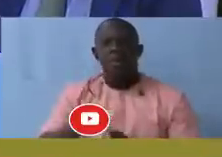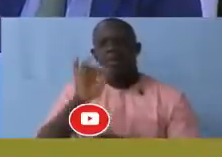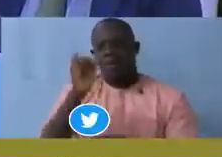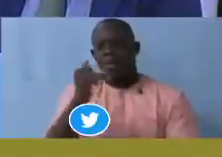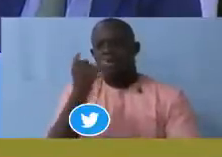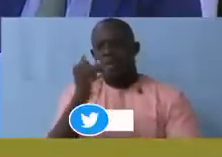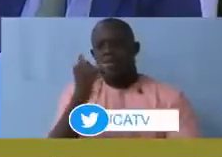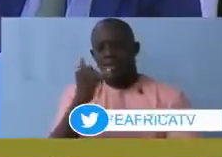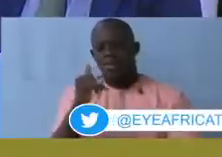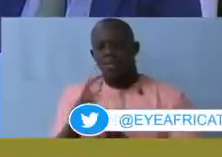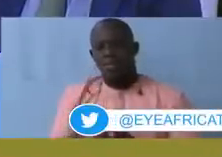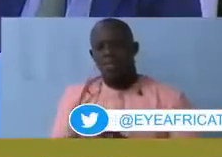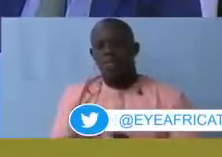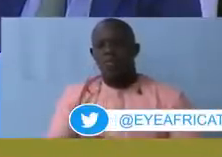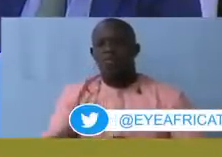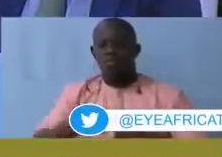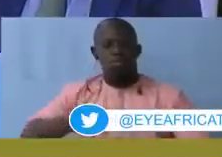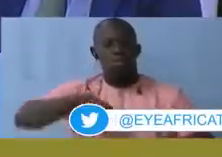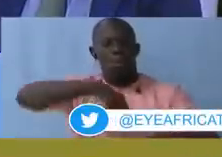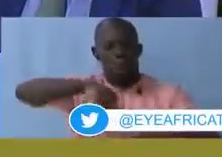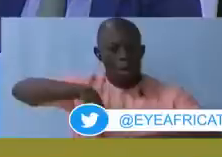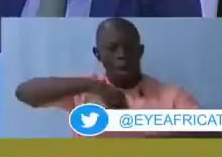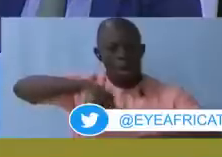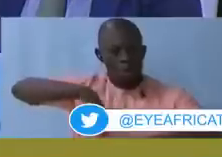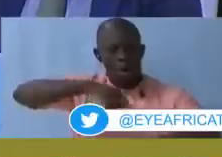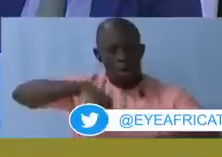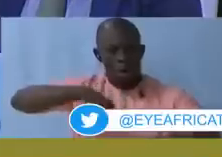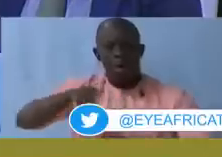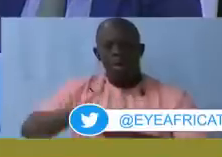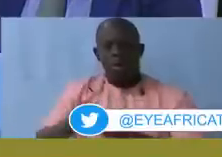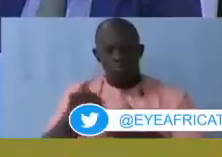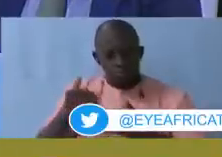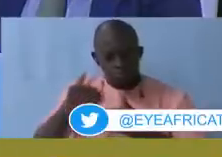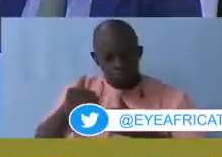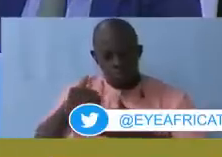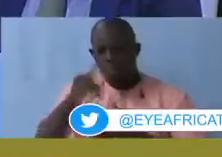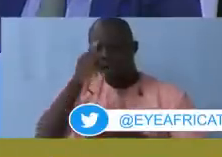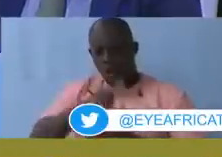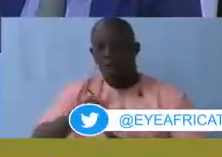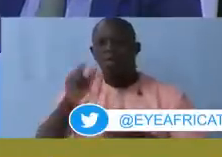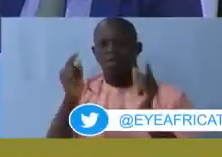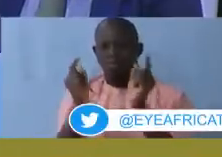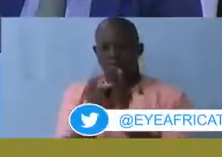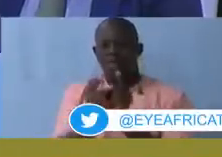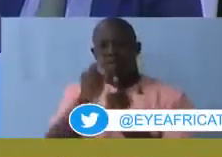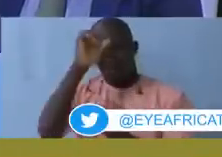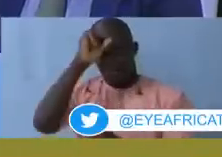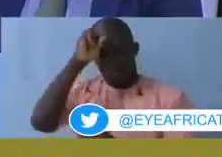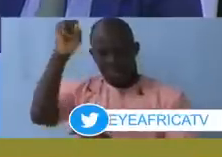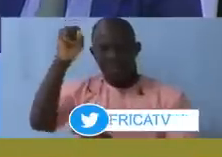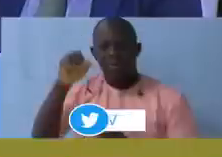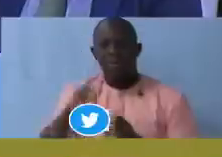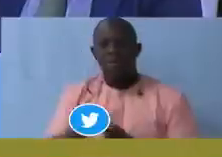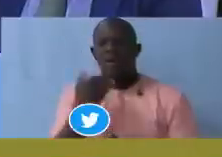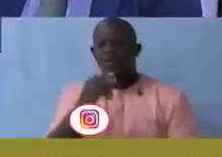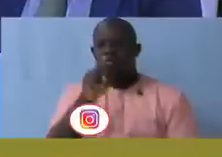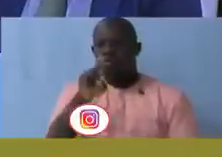Yeah, it took hours, but I eventually met him. Did you meet him